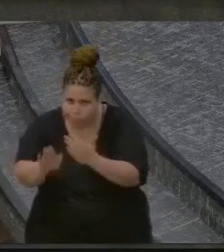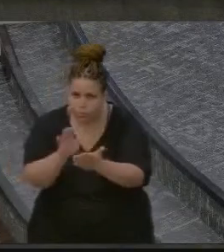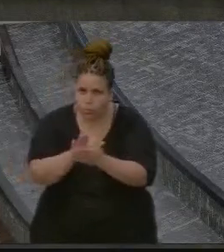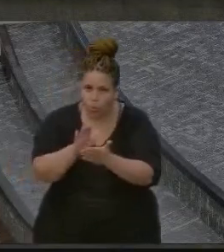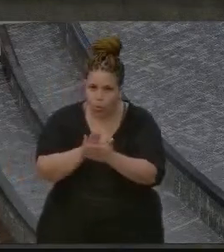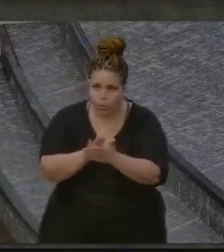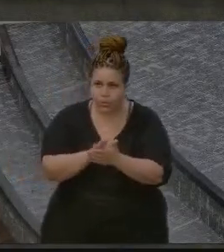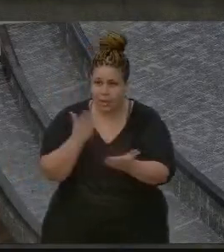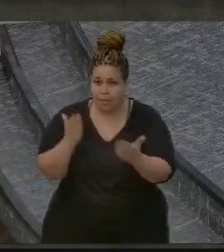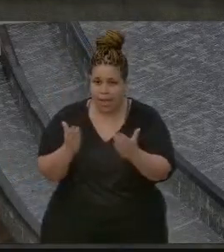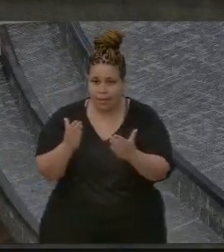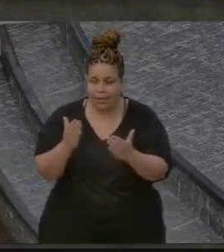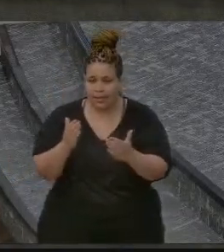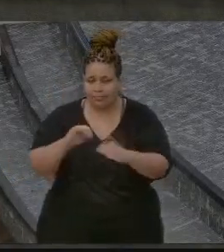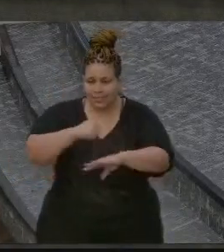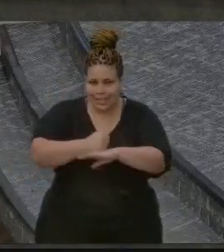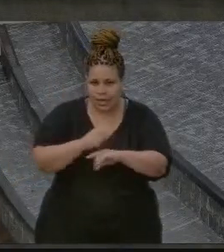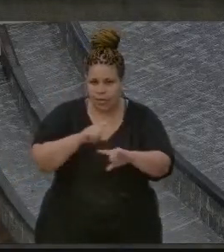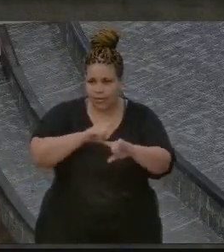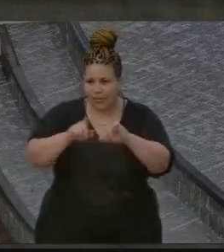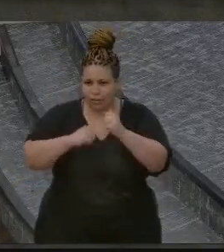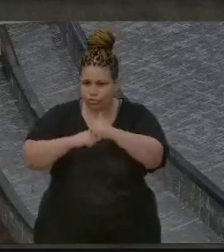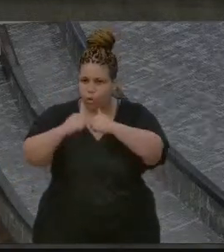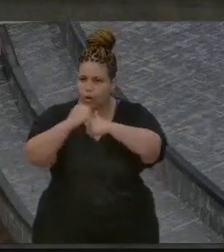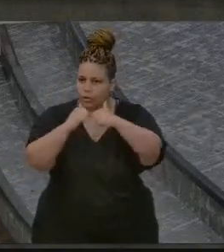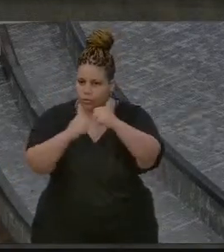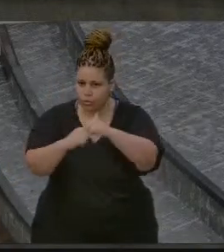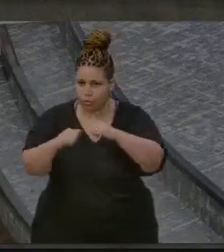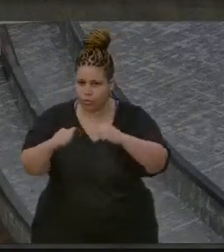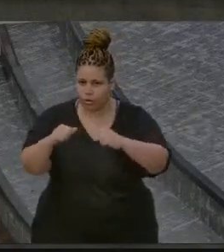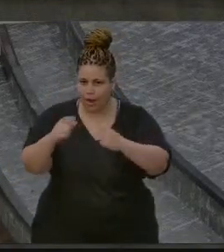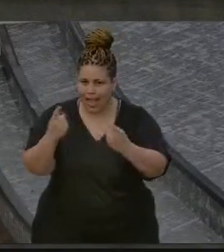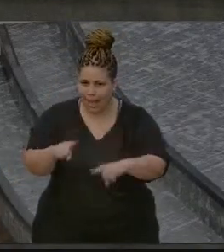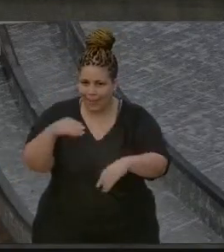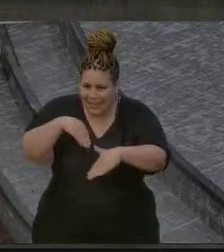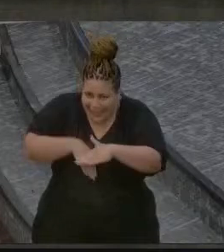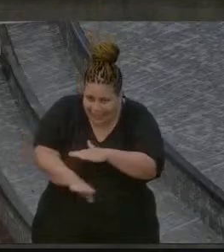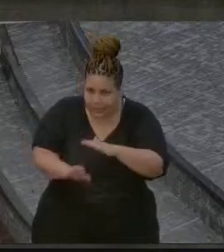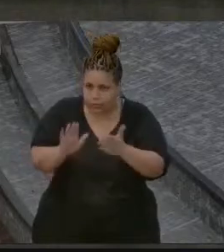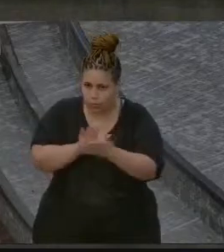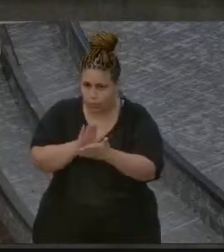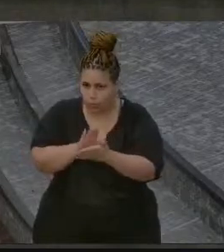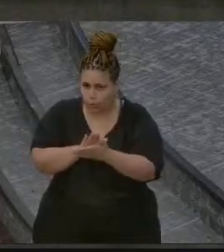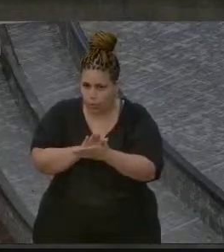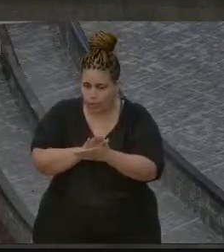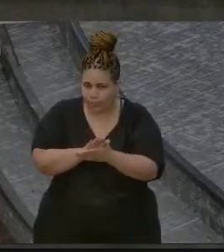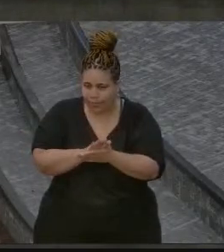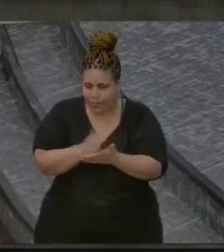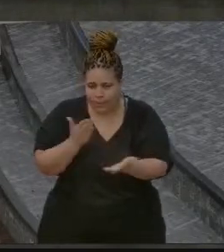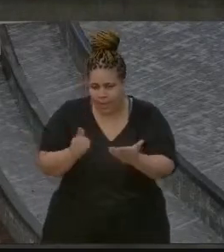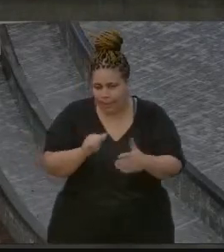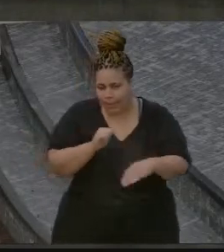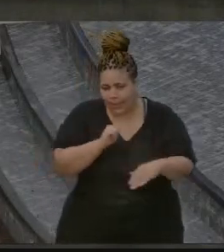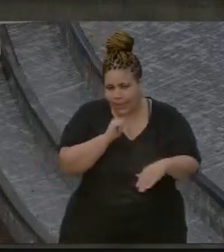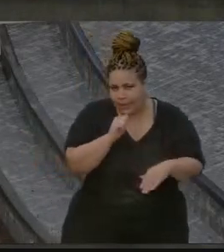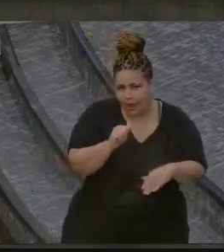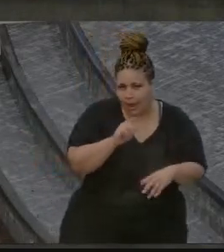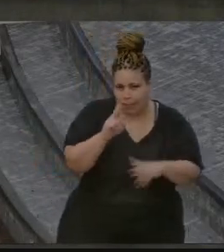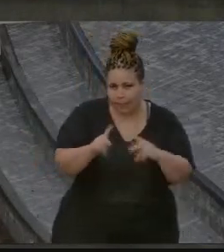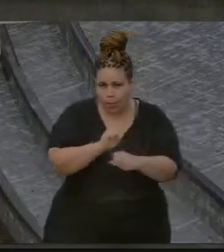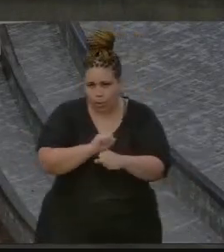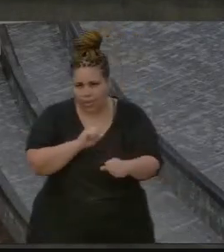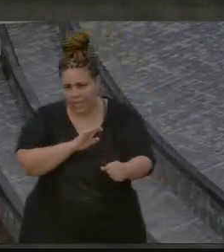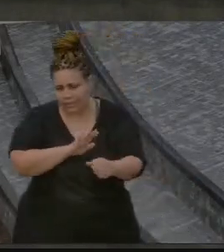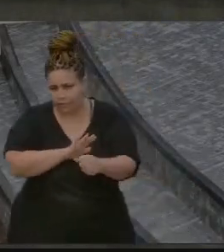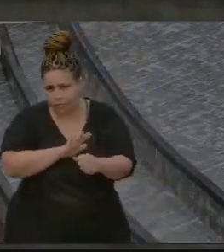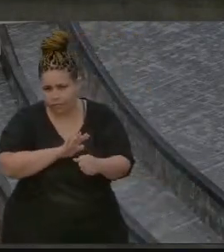that happens in our schools by some of the people that aren't necessarily full-time or on their highest pay scale. That's what